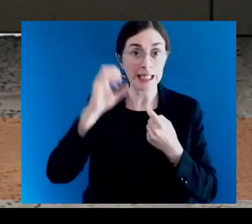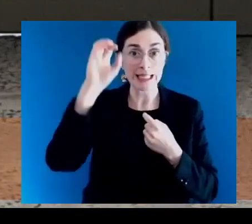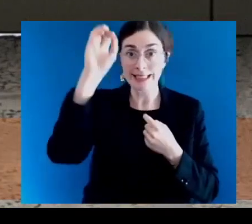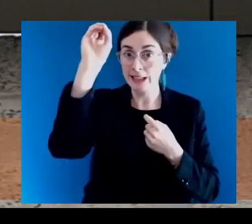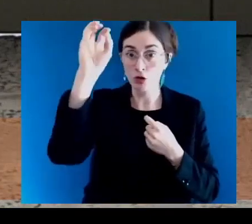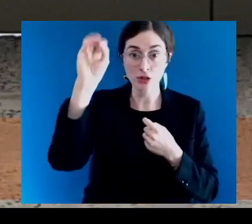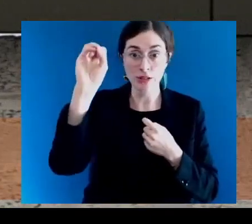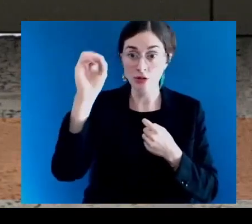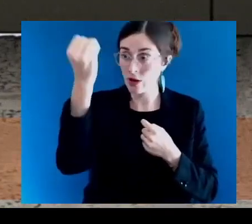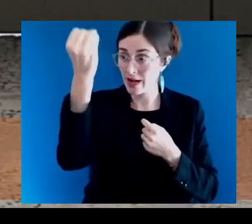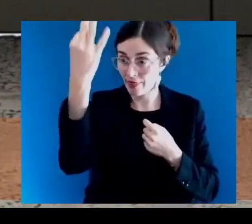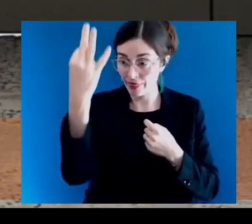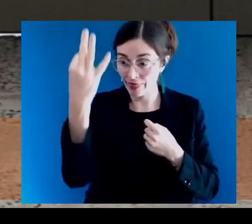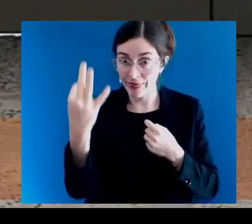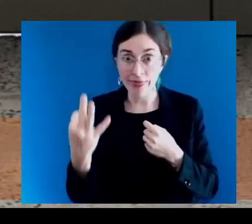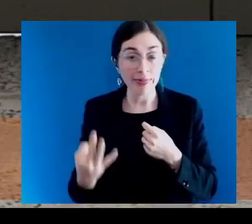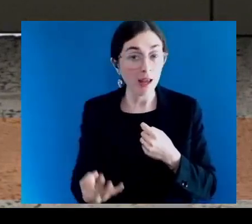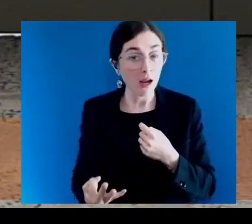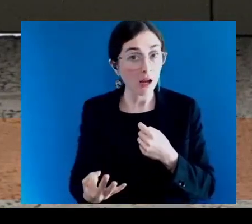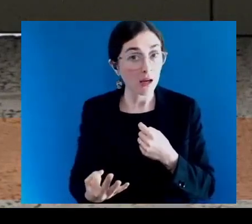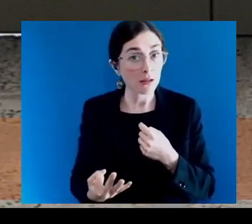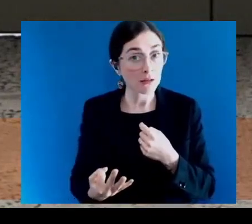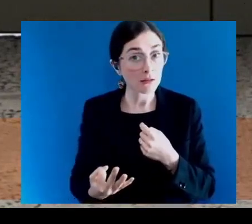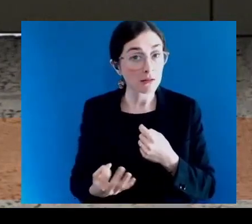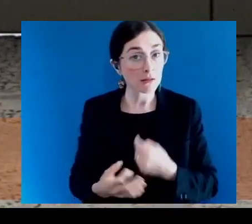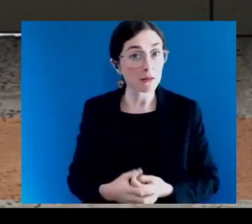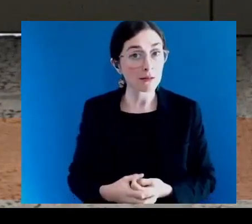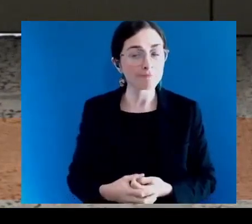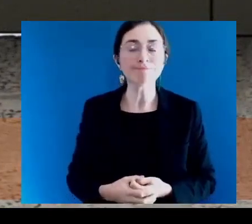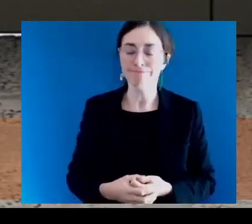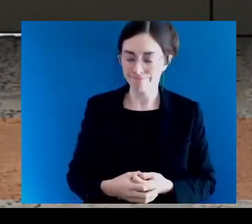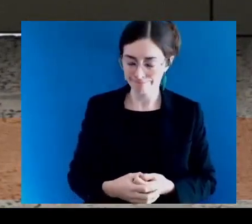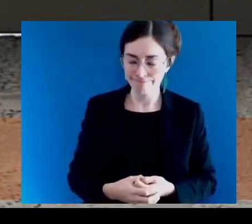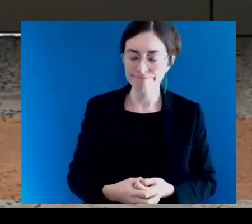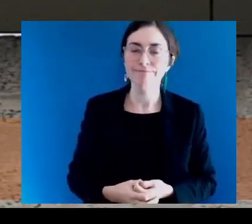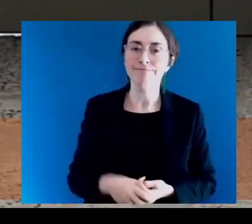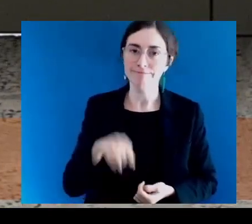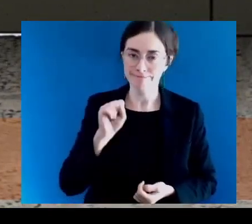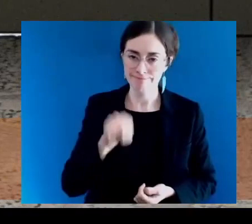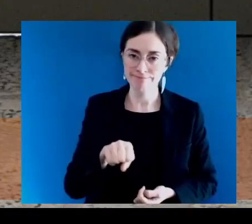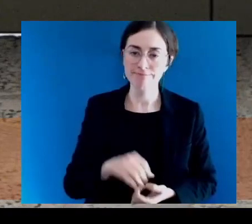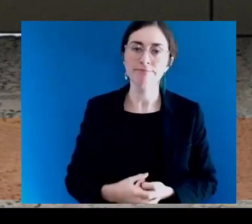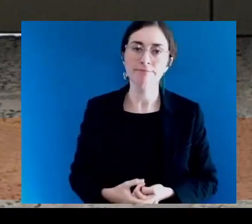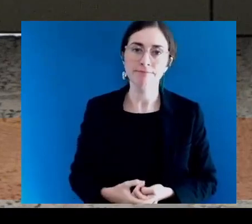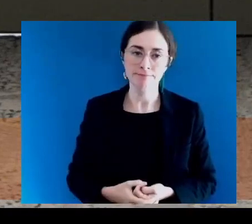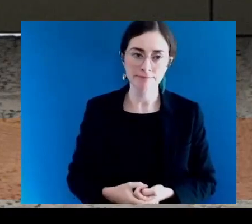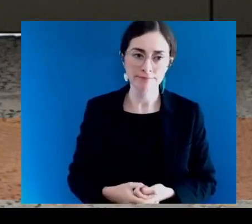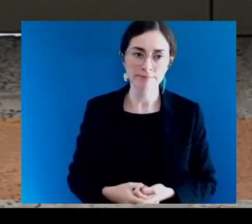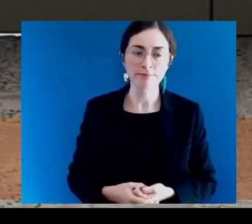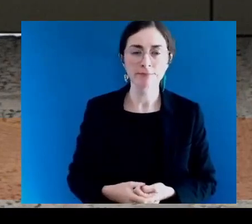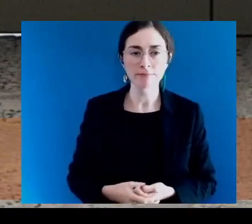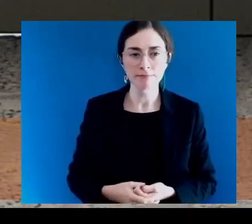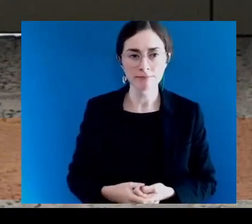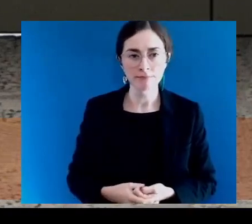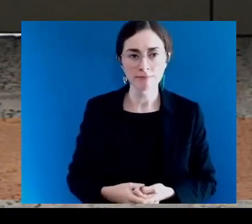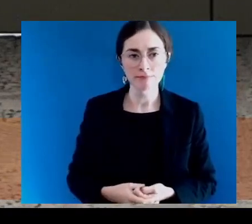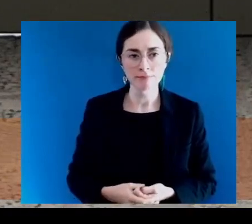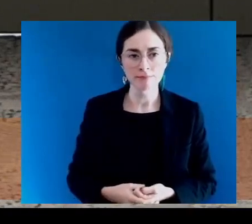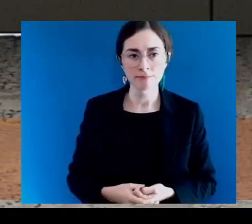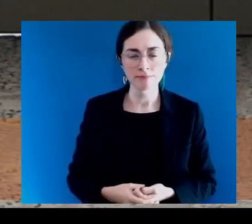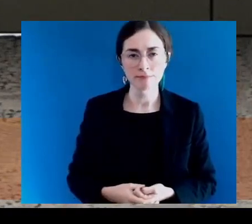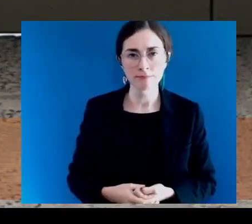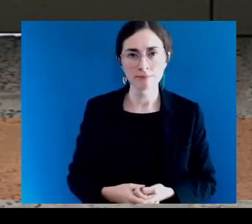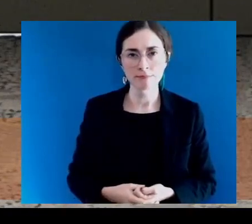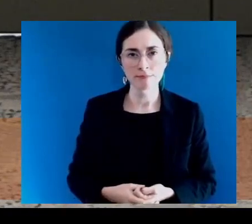resources revenue collected by the Victorian government? Yes, it continues to today. And that you are